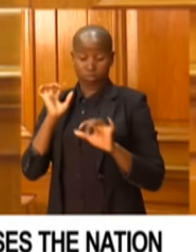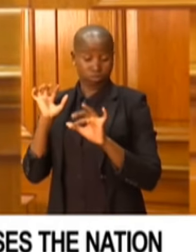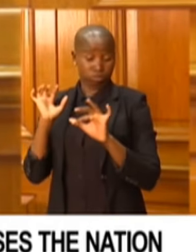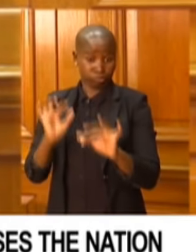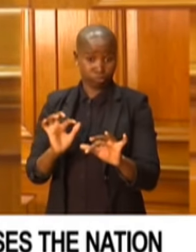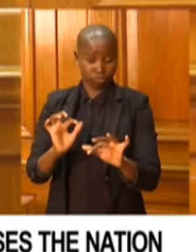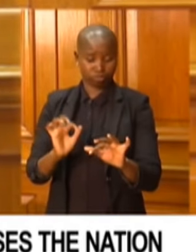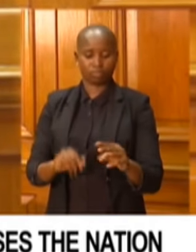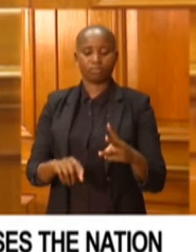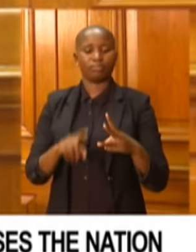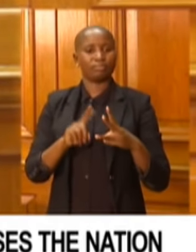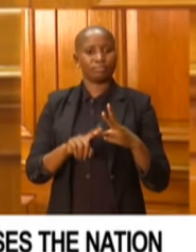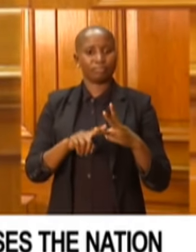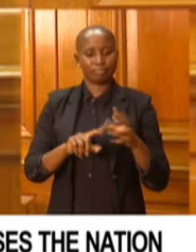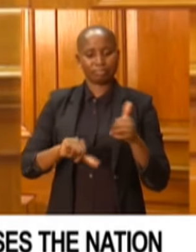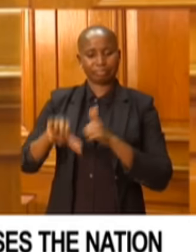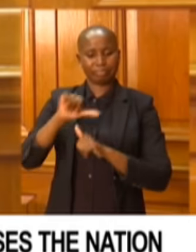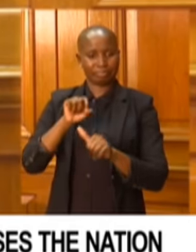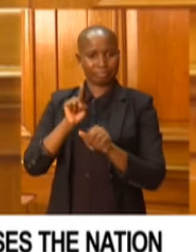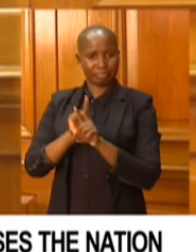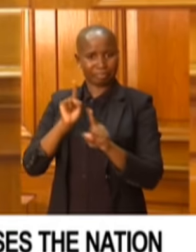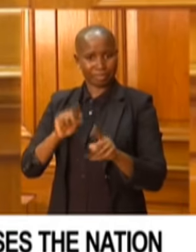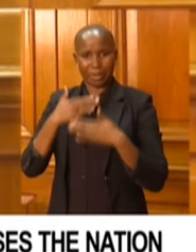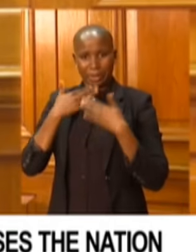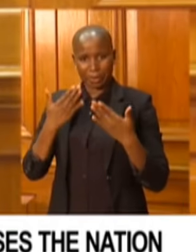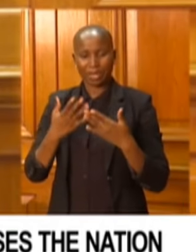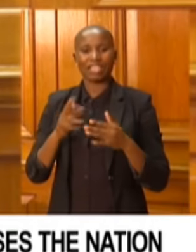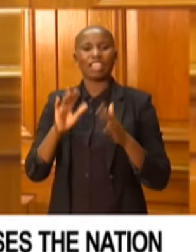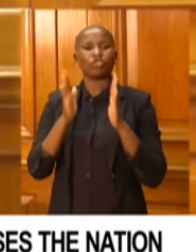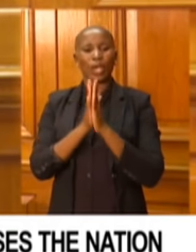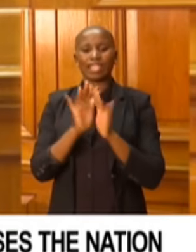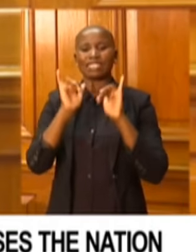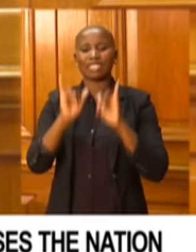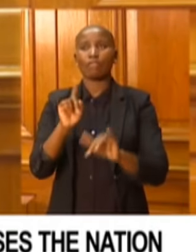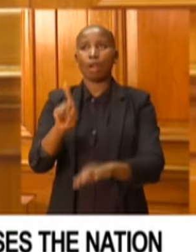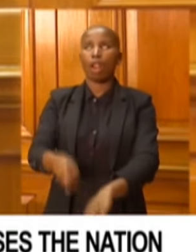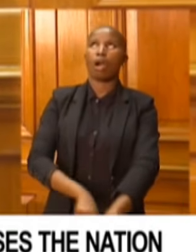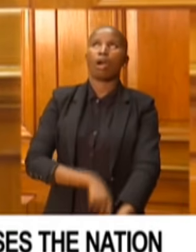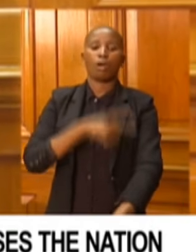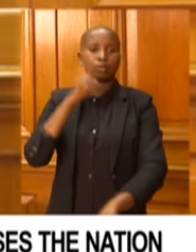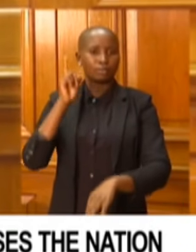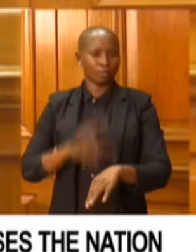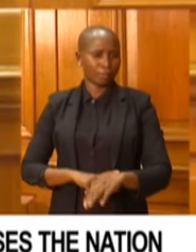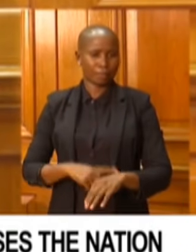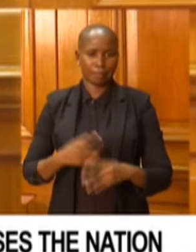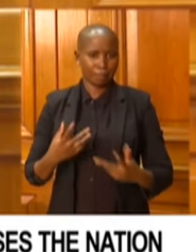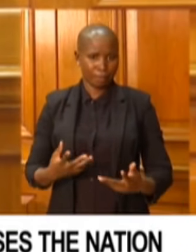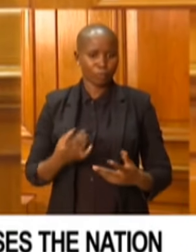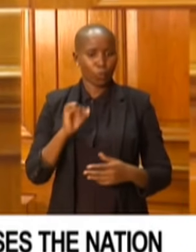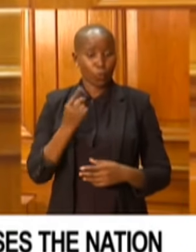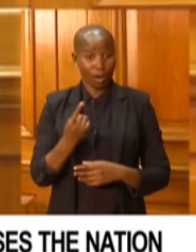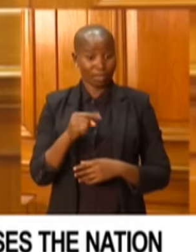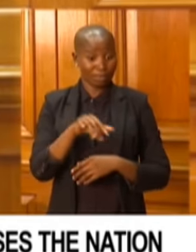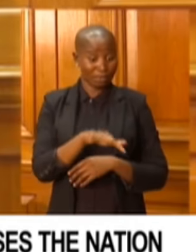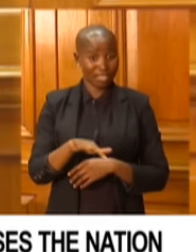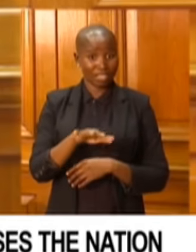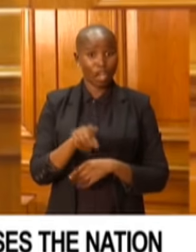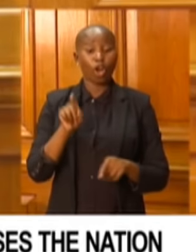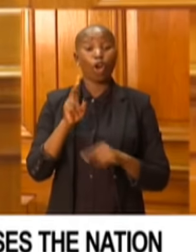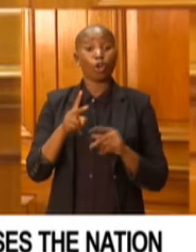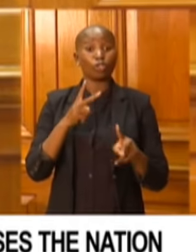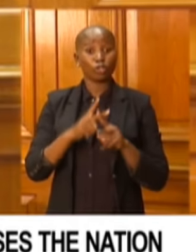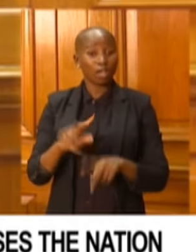to others, staying for long times in one place, and loud talking